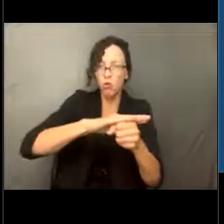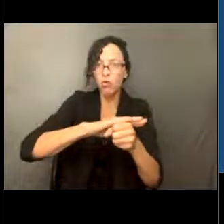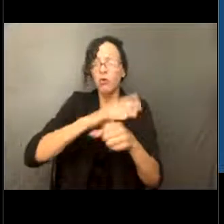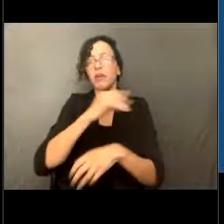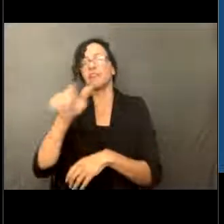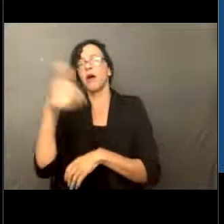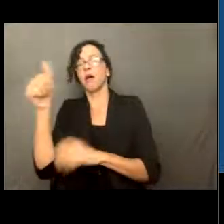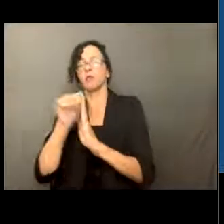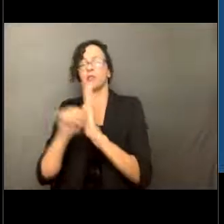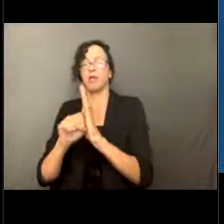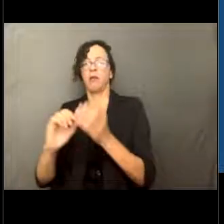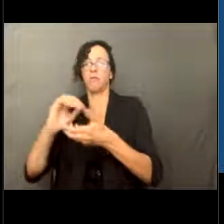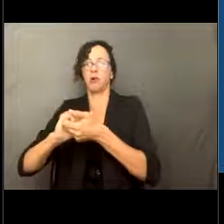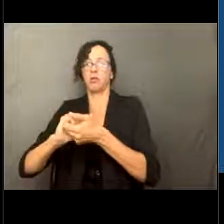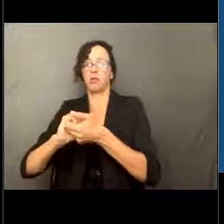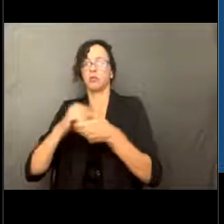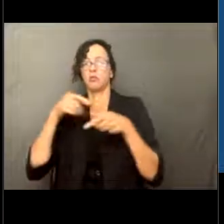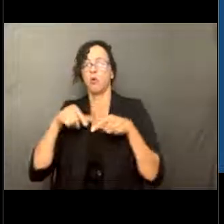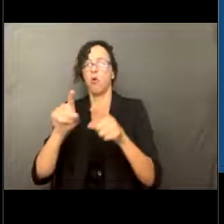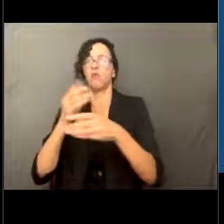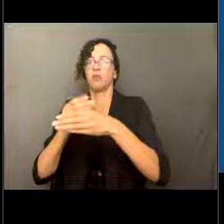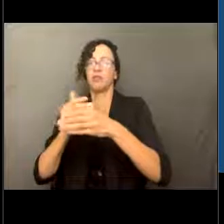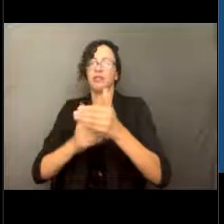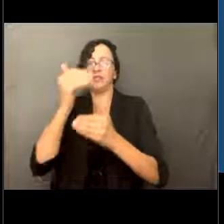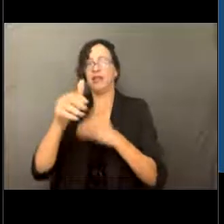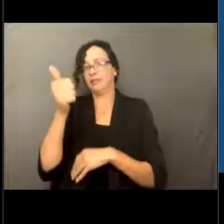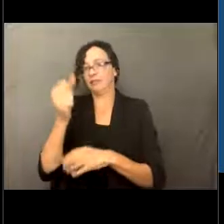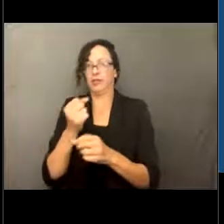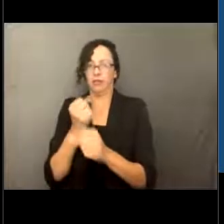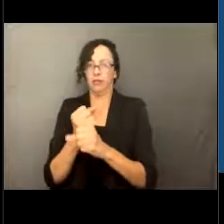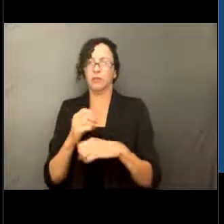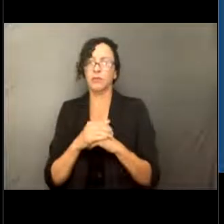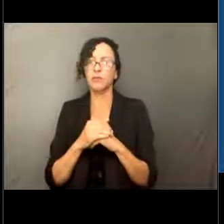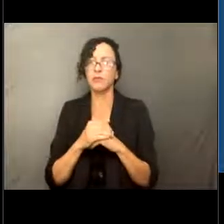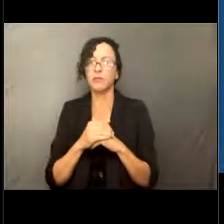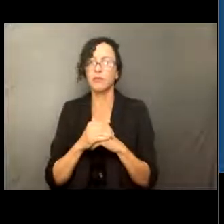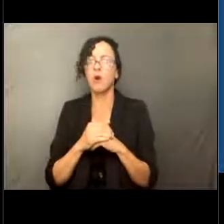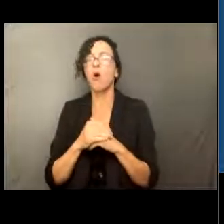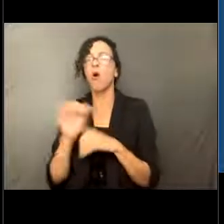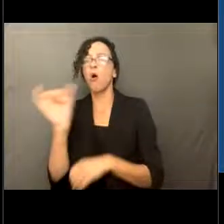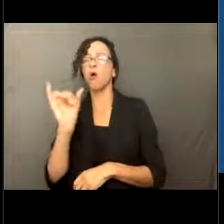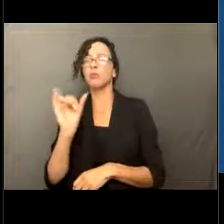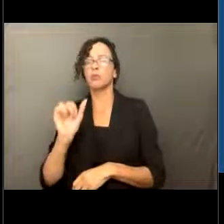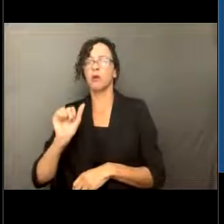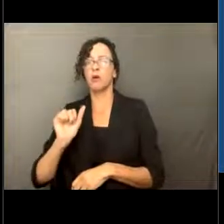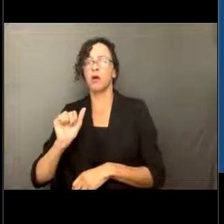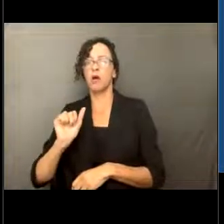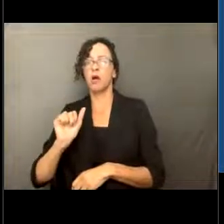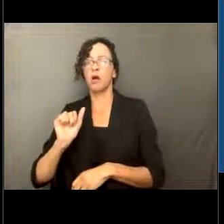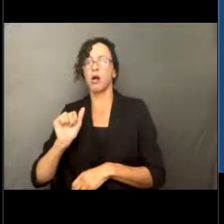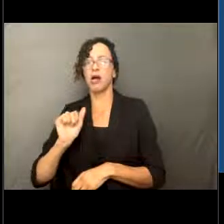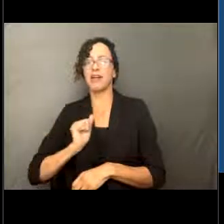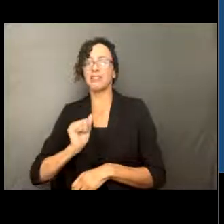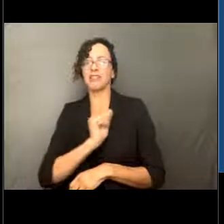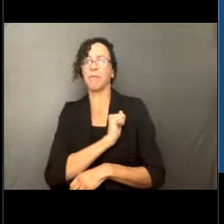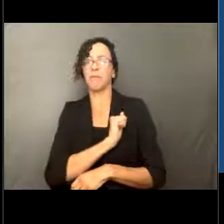other state partners over the next 10 years. Also, Assemblymember helped